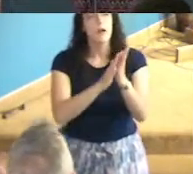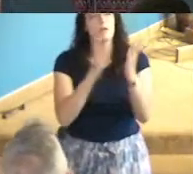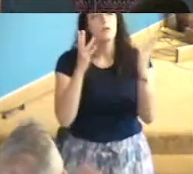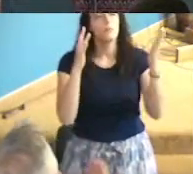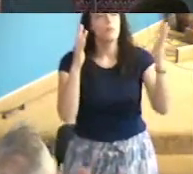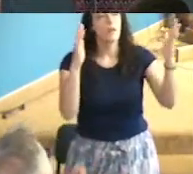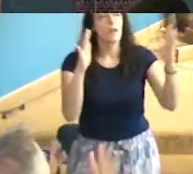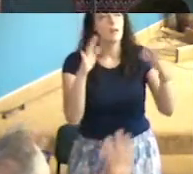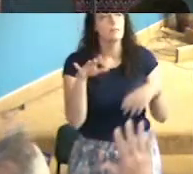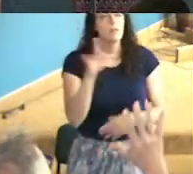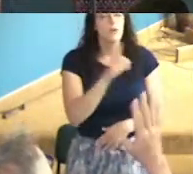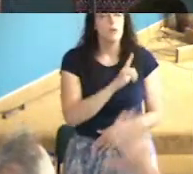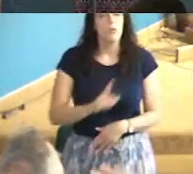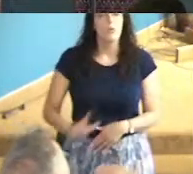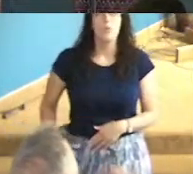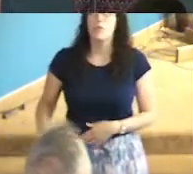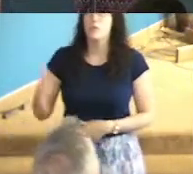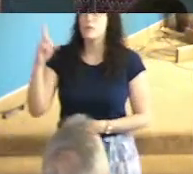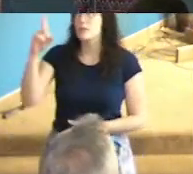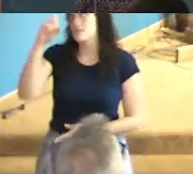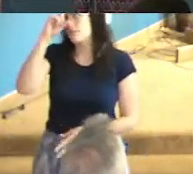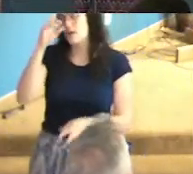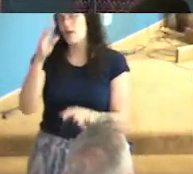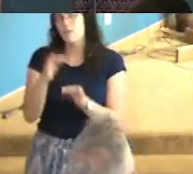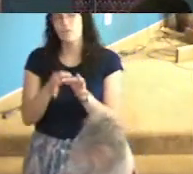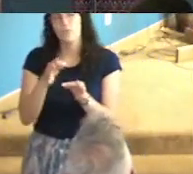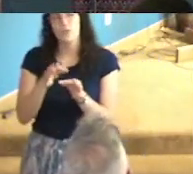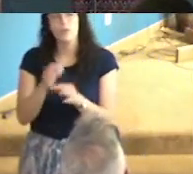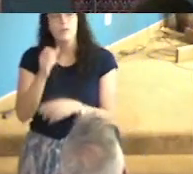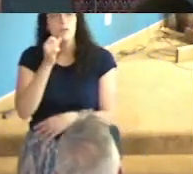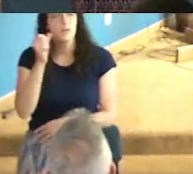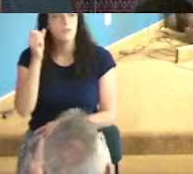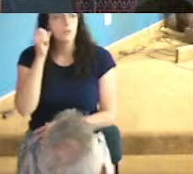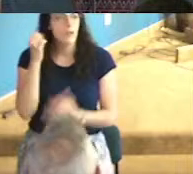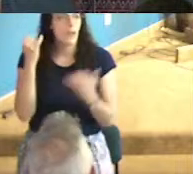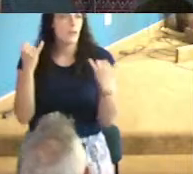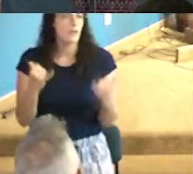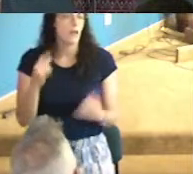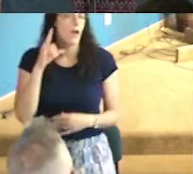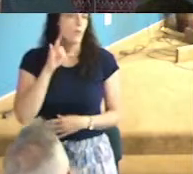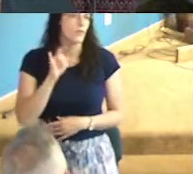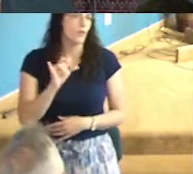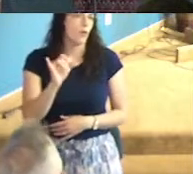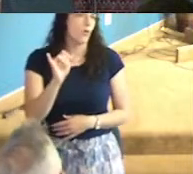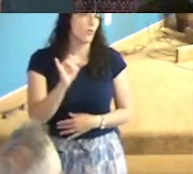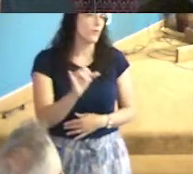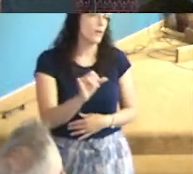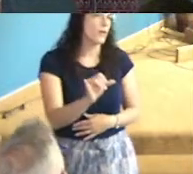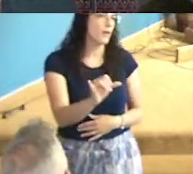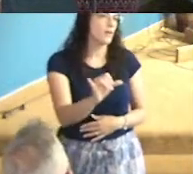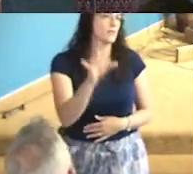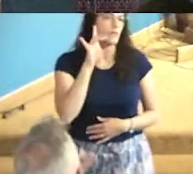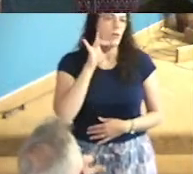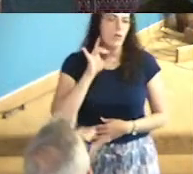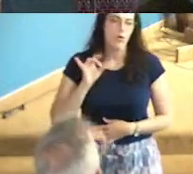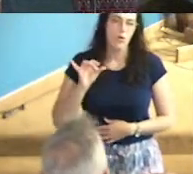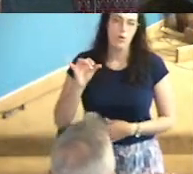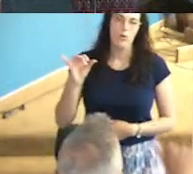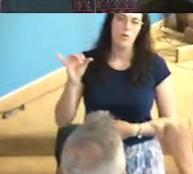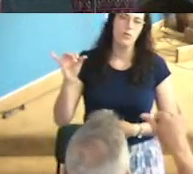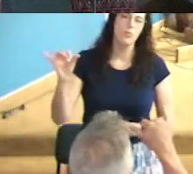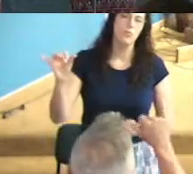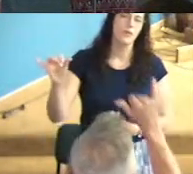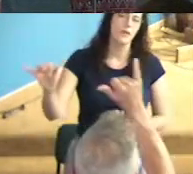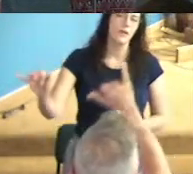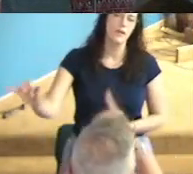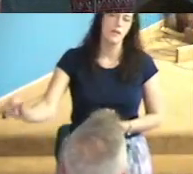bow down and praise. The Lord is faithful yesterday, now, and always,